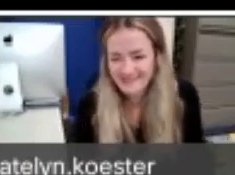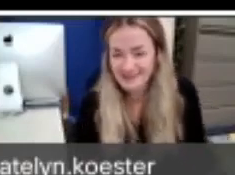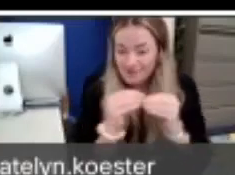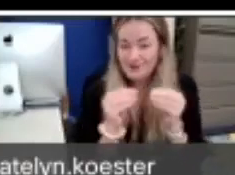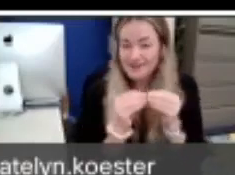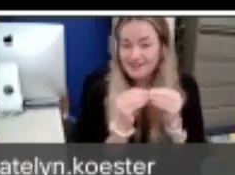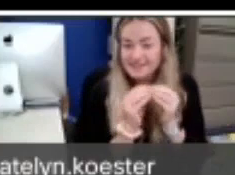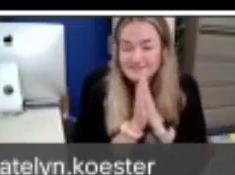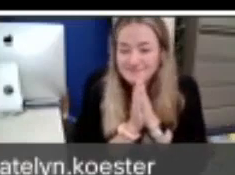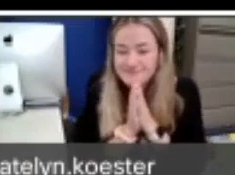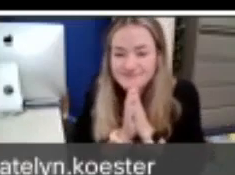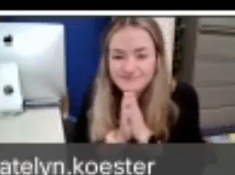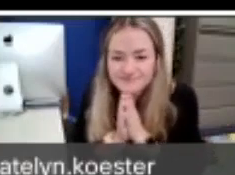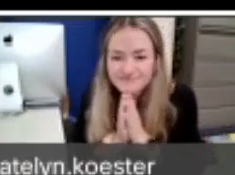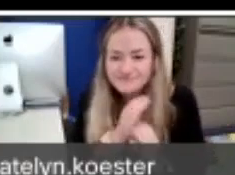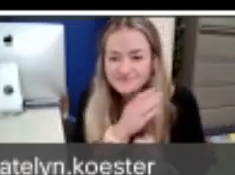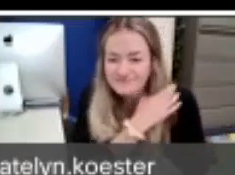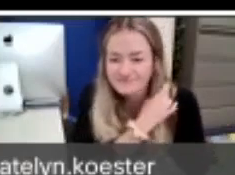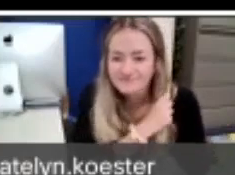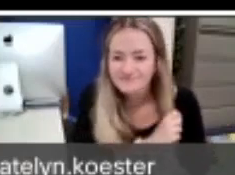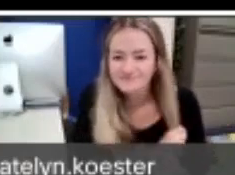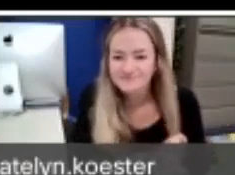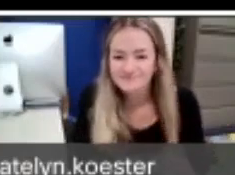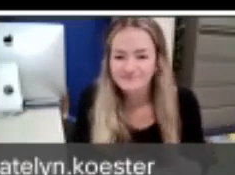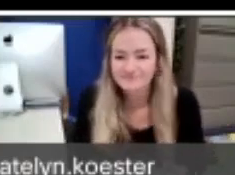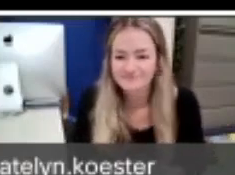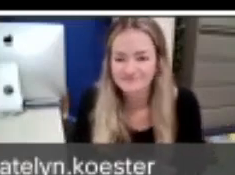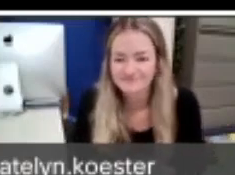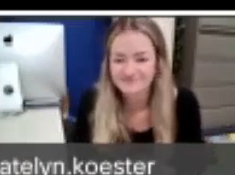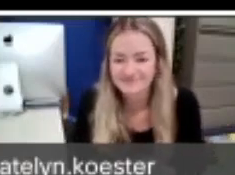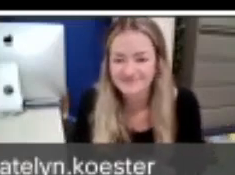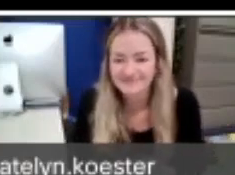We've got a couple thank you comments coming through.